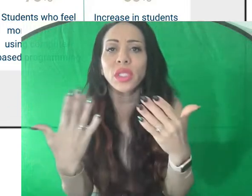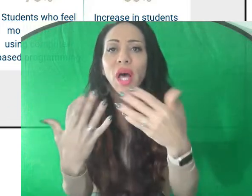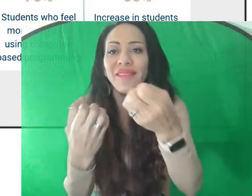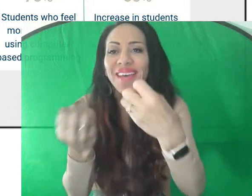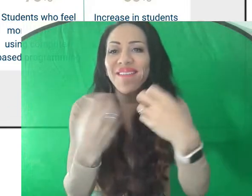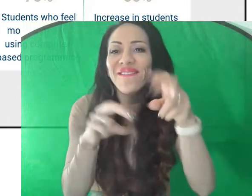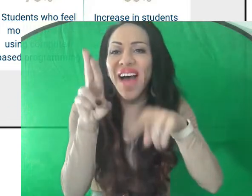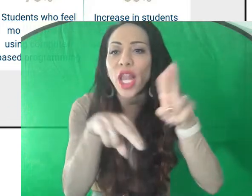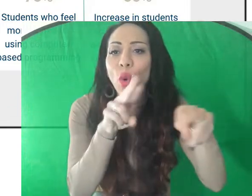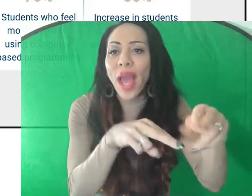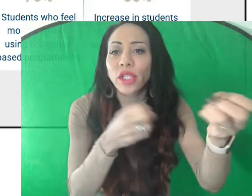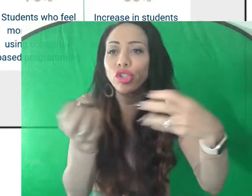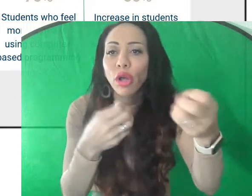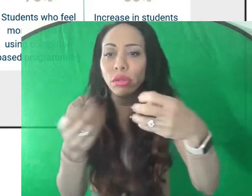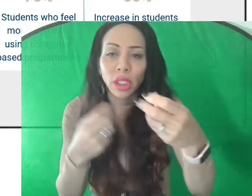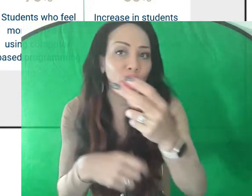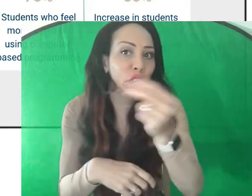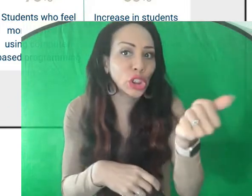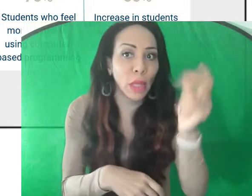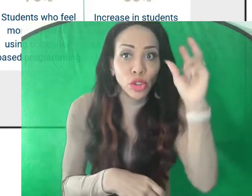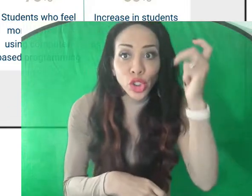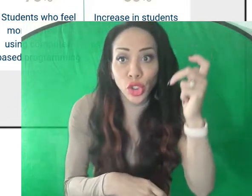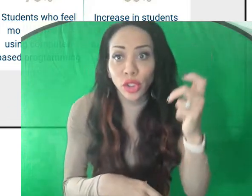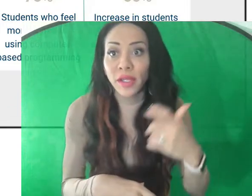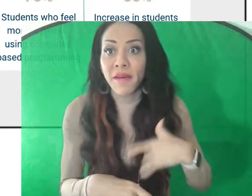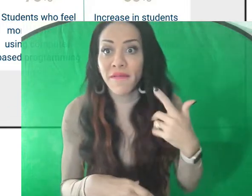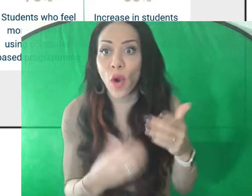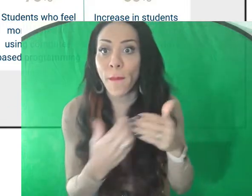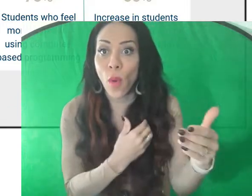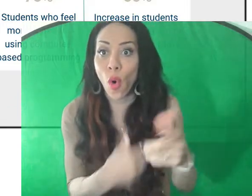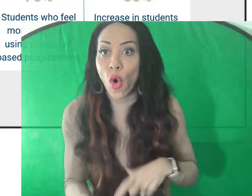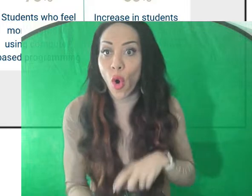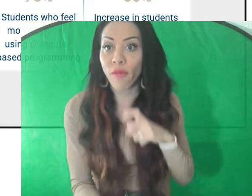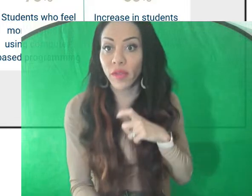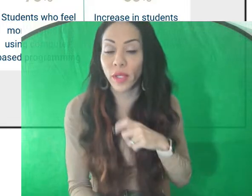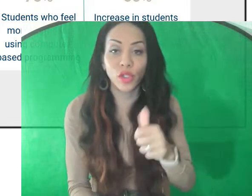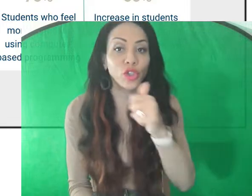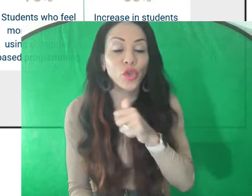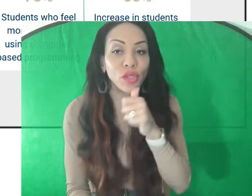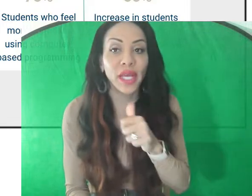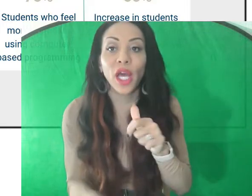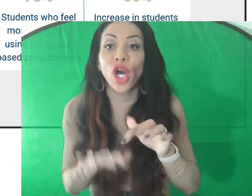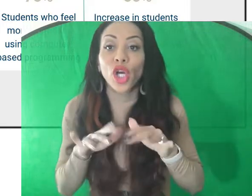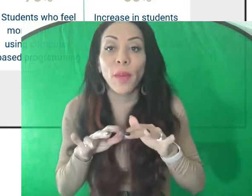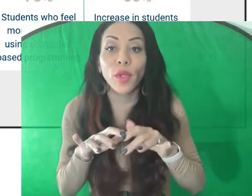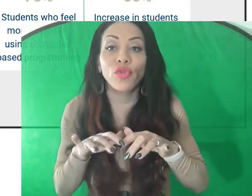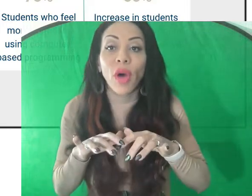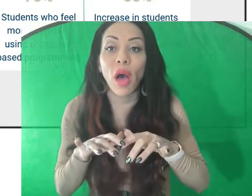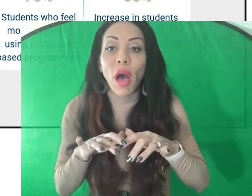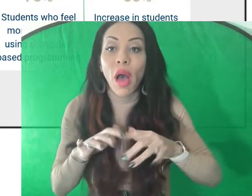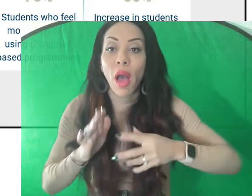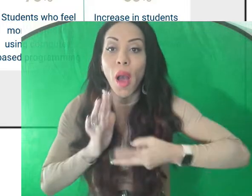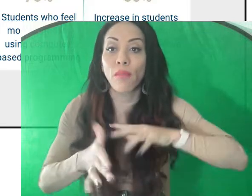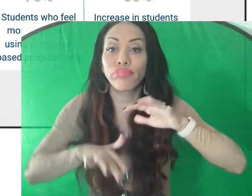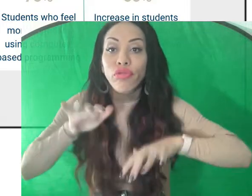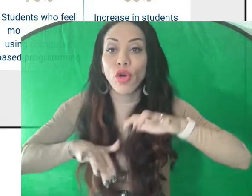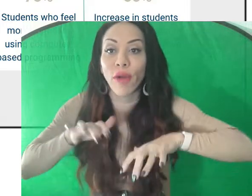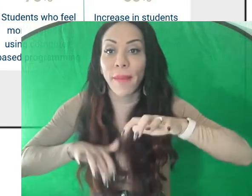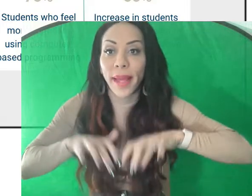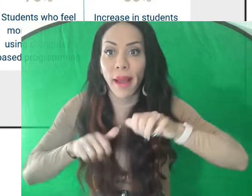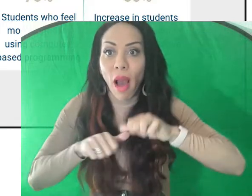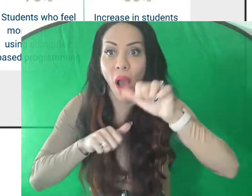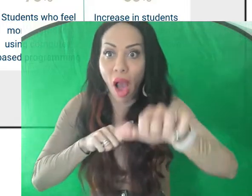that 75% of students usually feel more confident using computer programming after the workshops. And then just behind there,